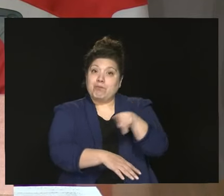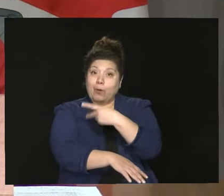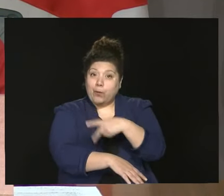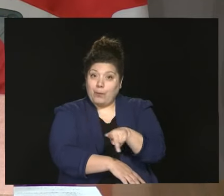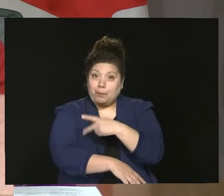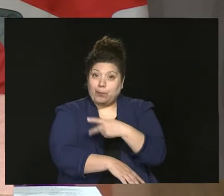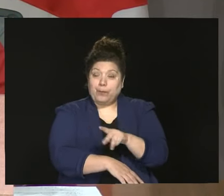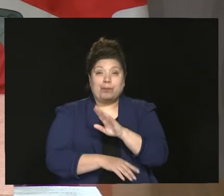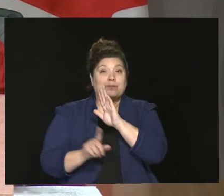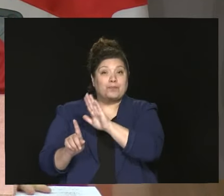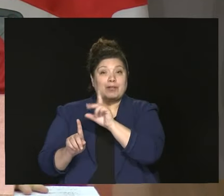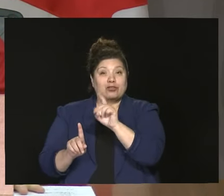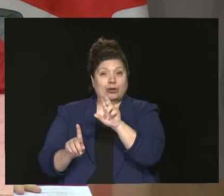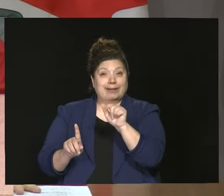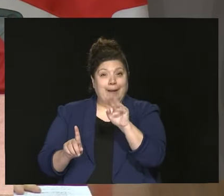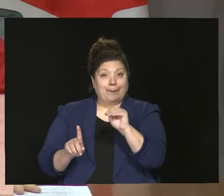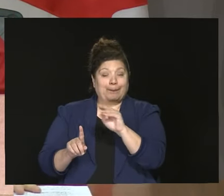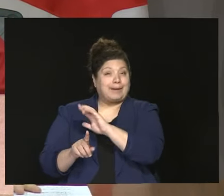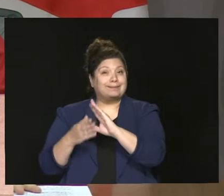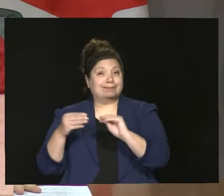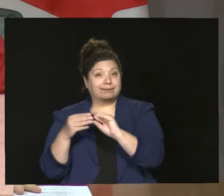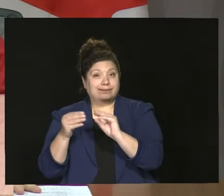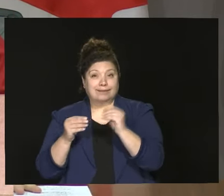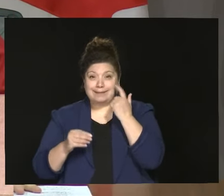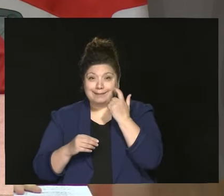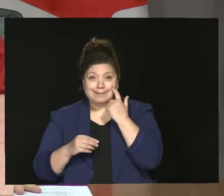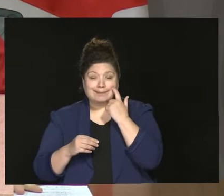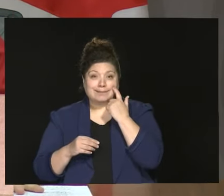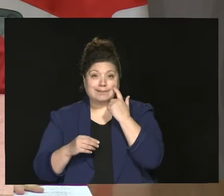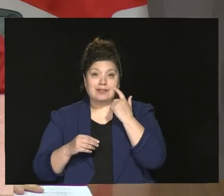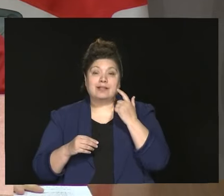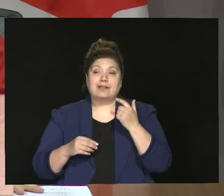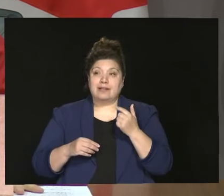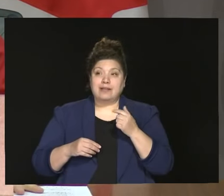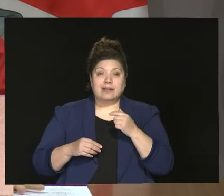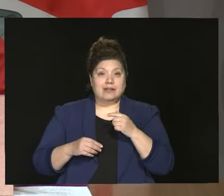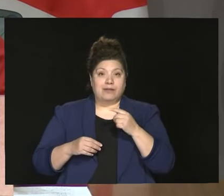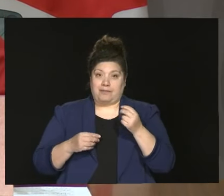this earlier today. I think probably a lot of people were.